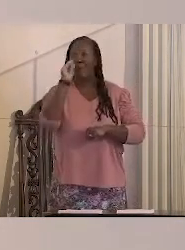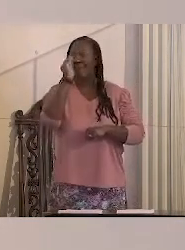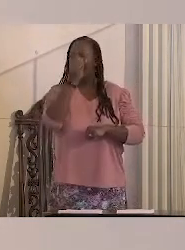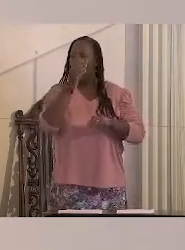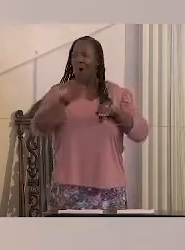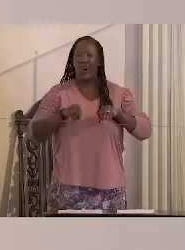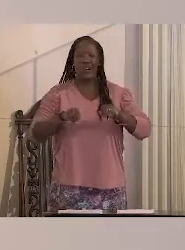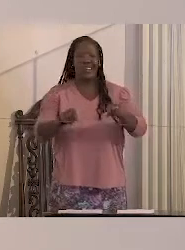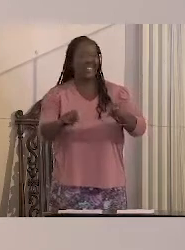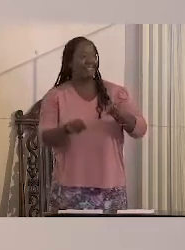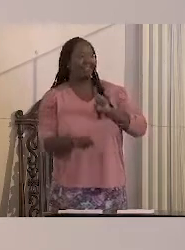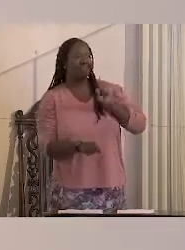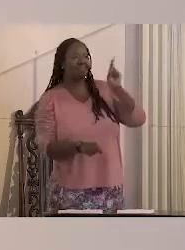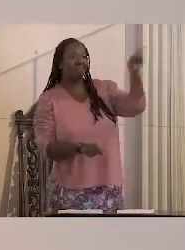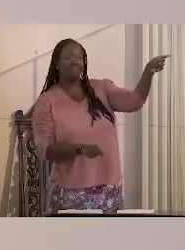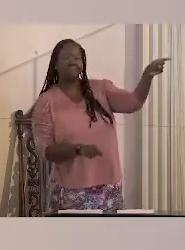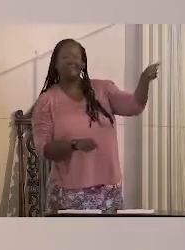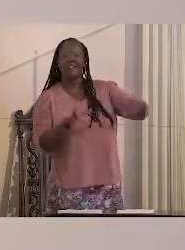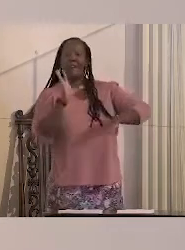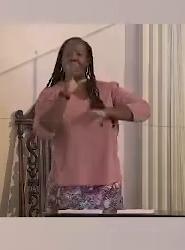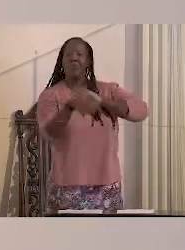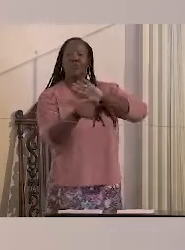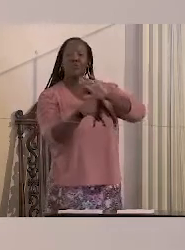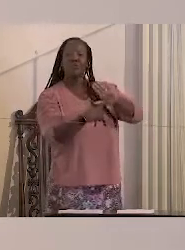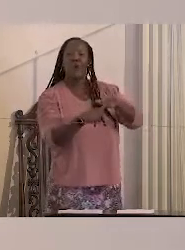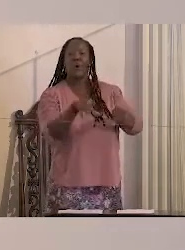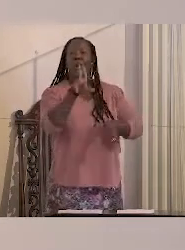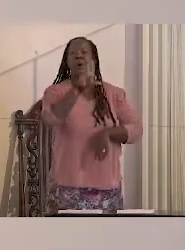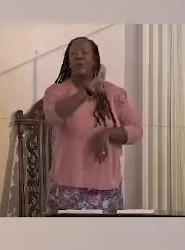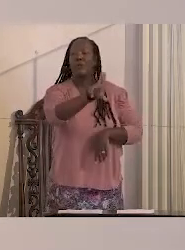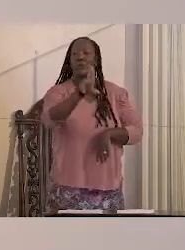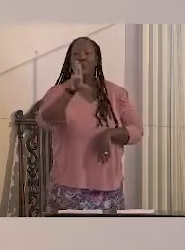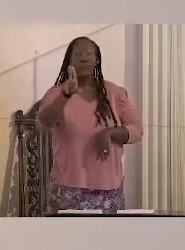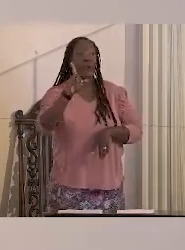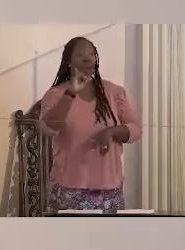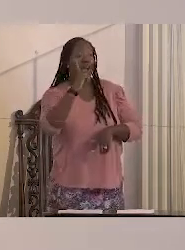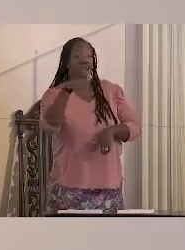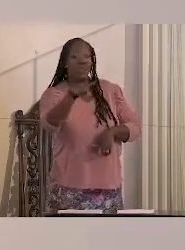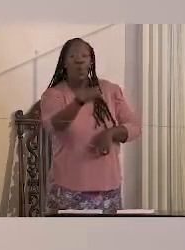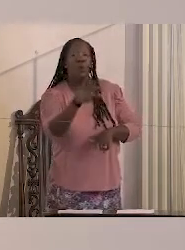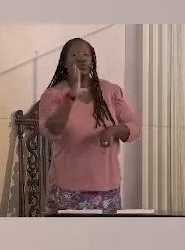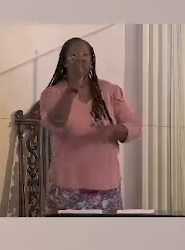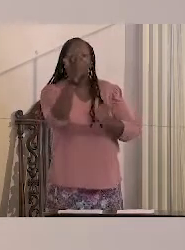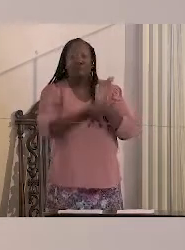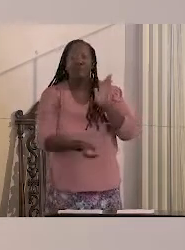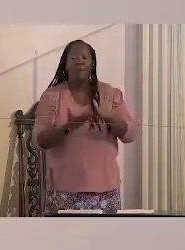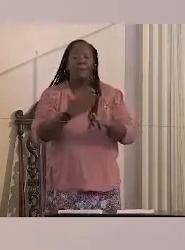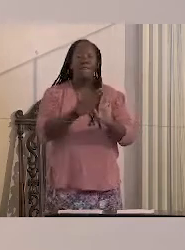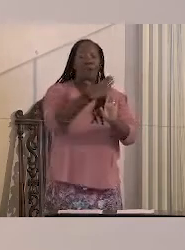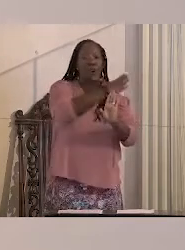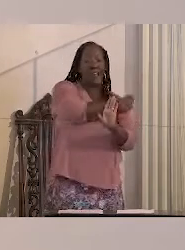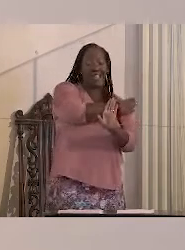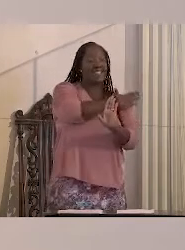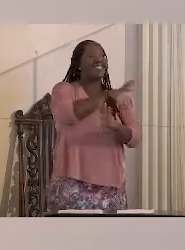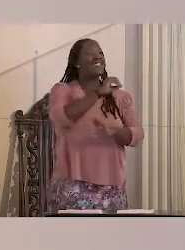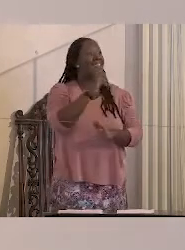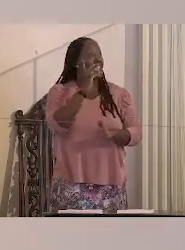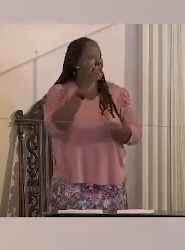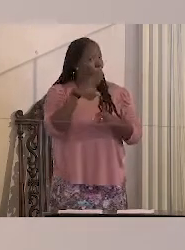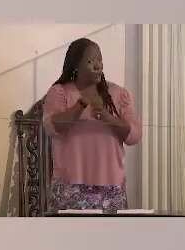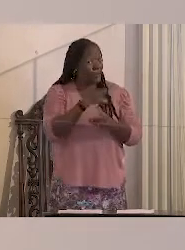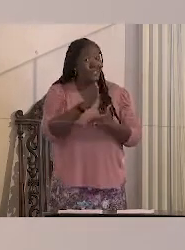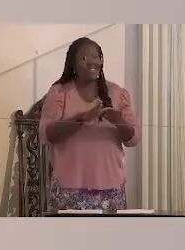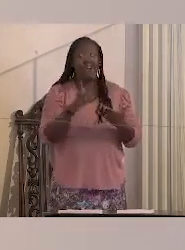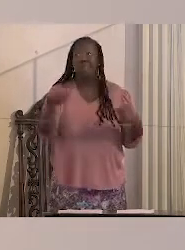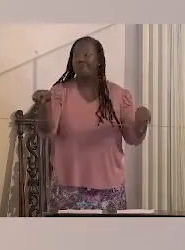The display memorializes Unitarian Universalists who have gone before us, including some from our own congregation. And